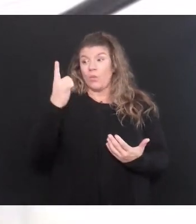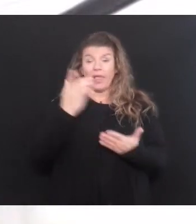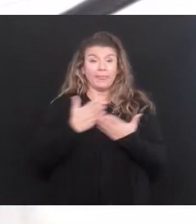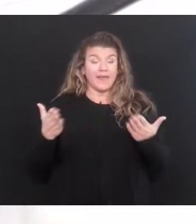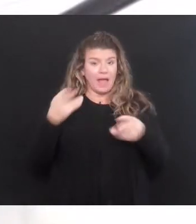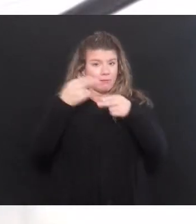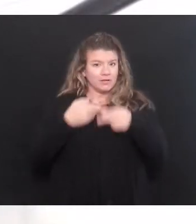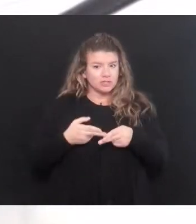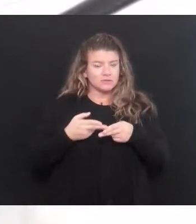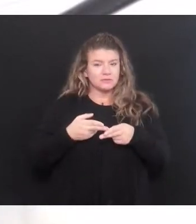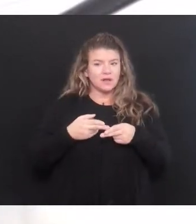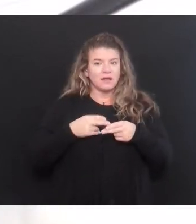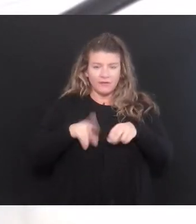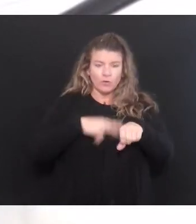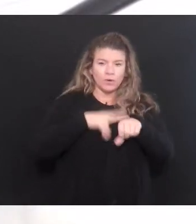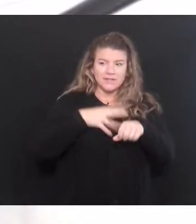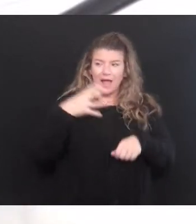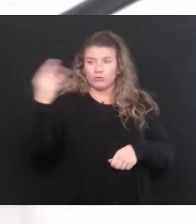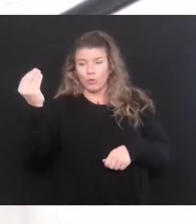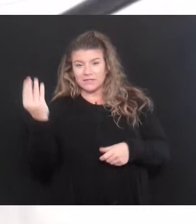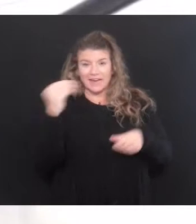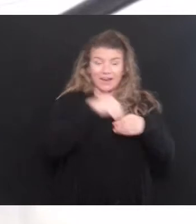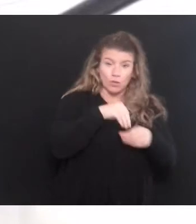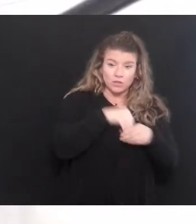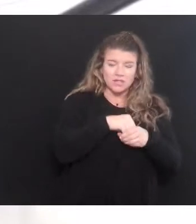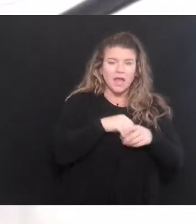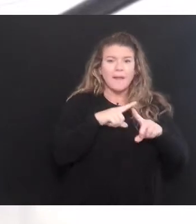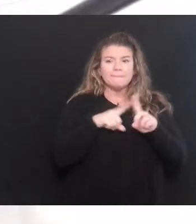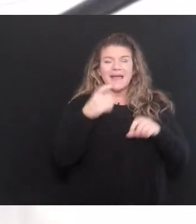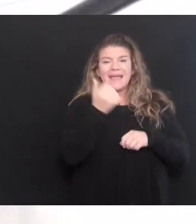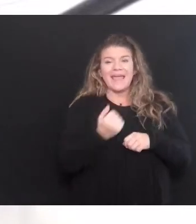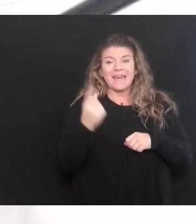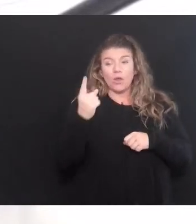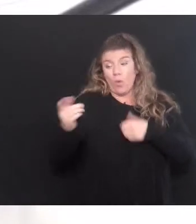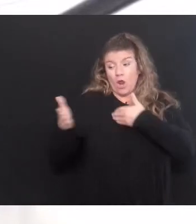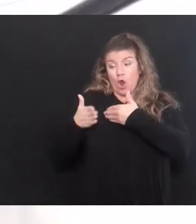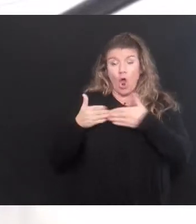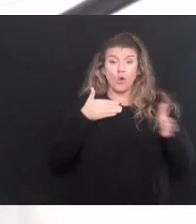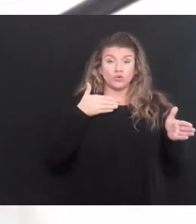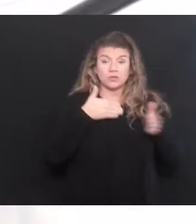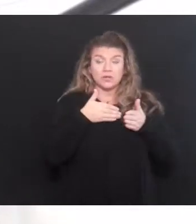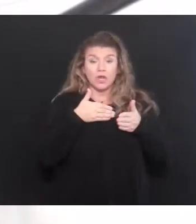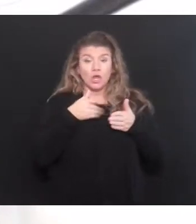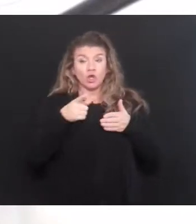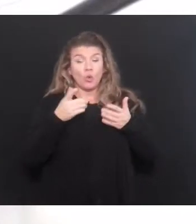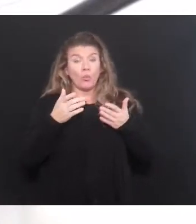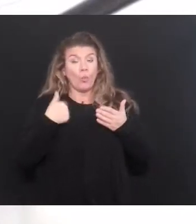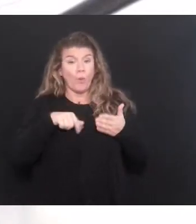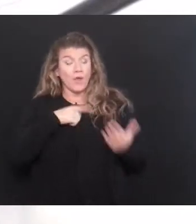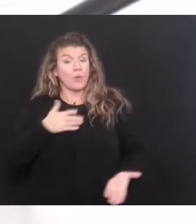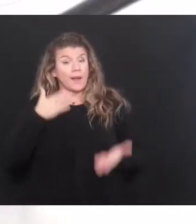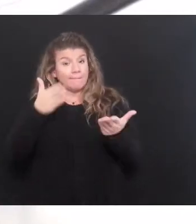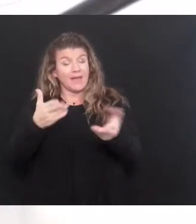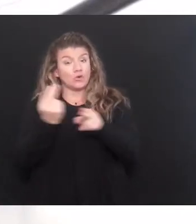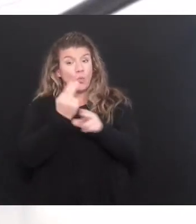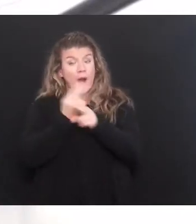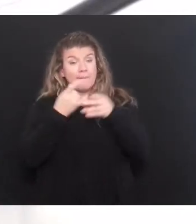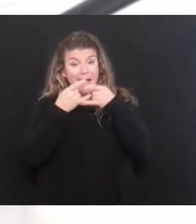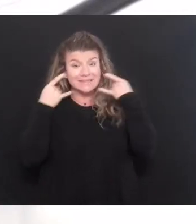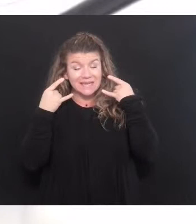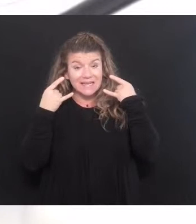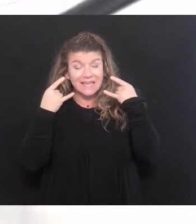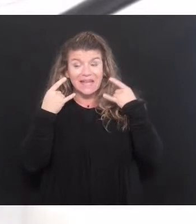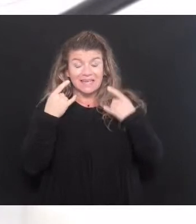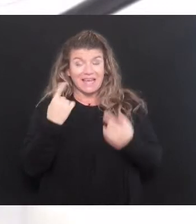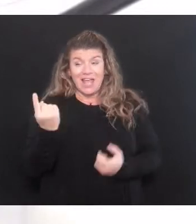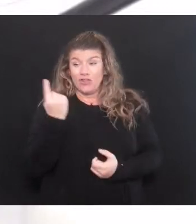is the outdoors and indoor thing. But, you know, anyone in close proximity, we would recommend someone to wear a mask. And then the only